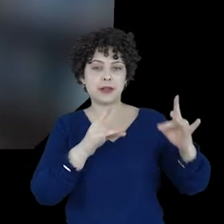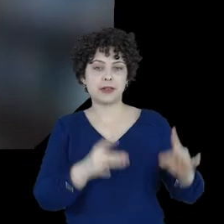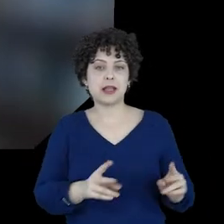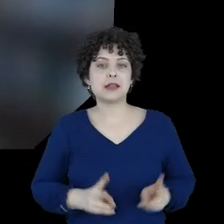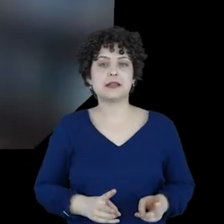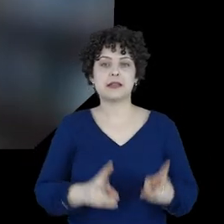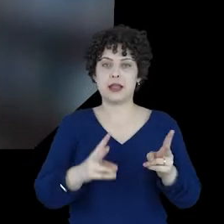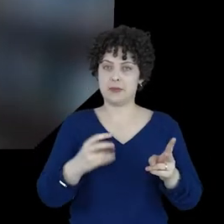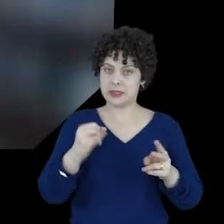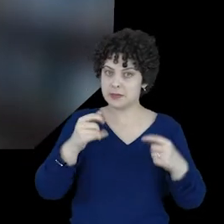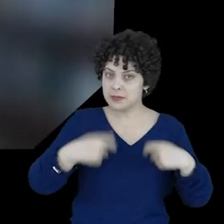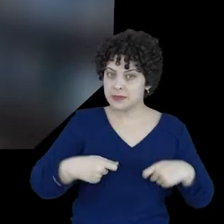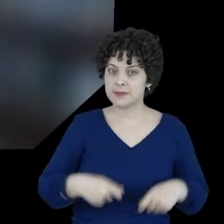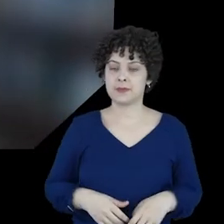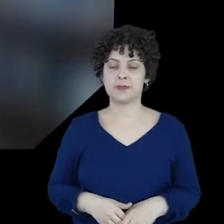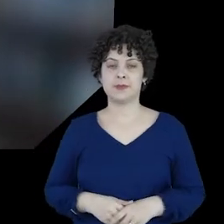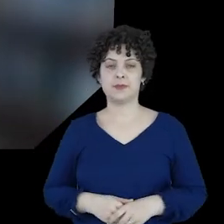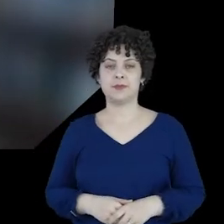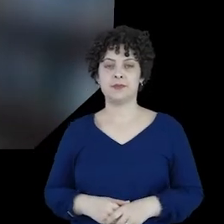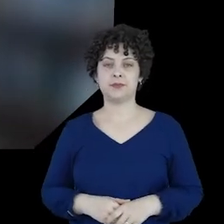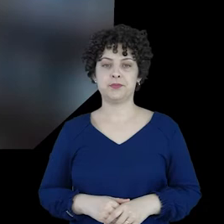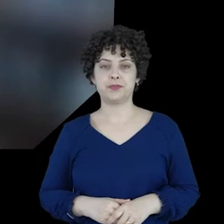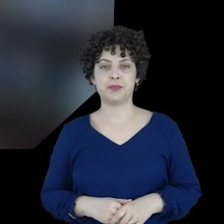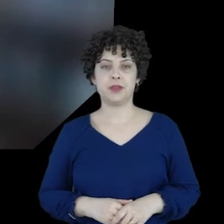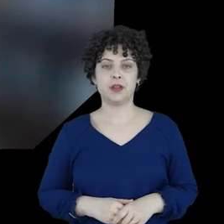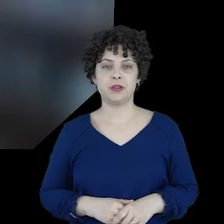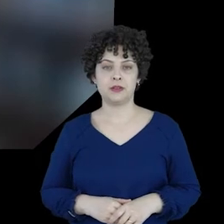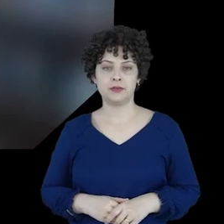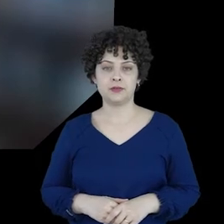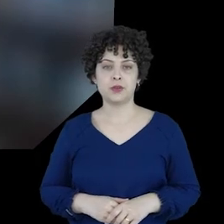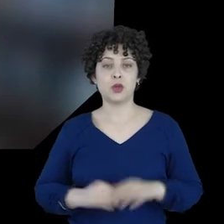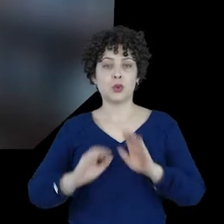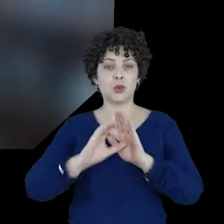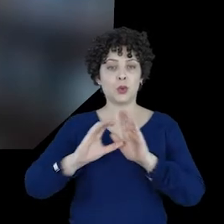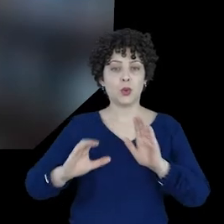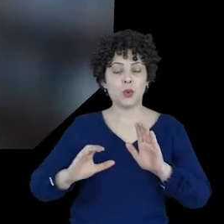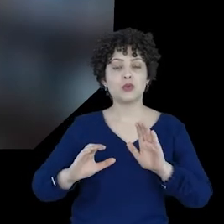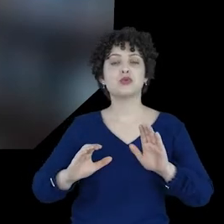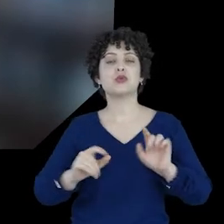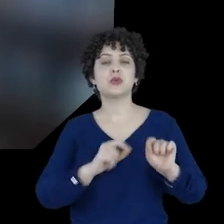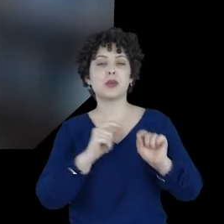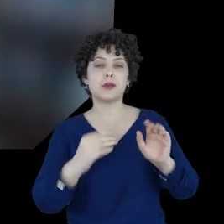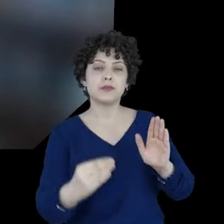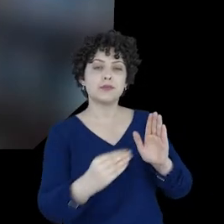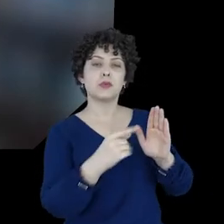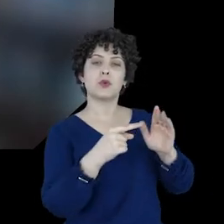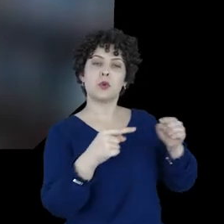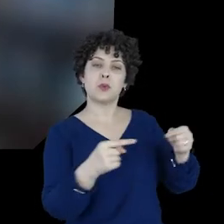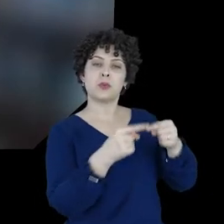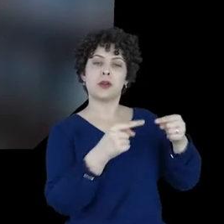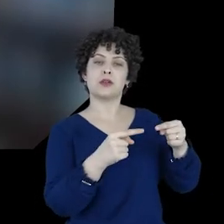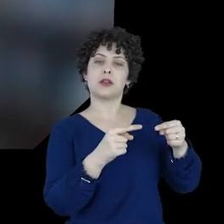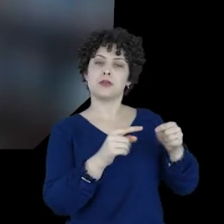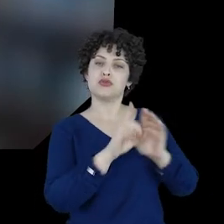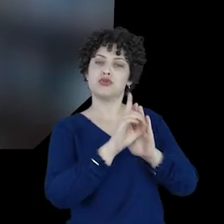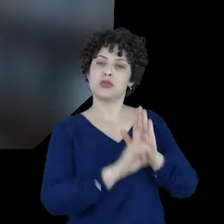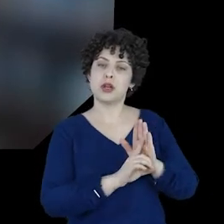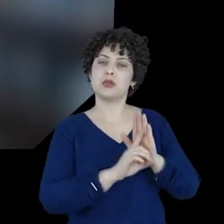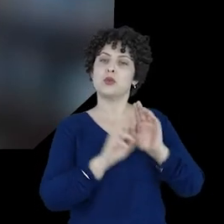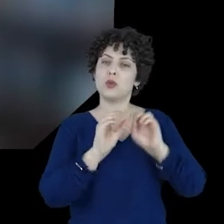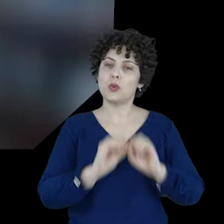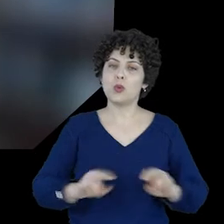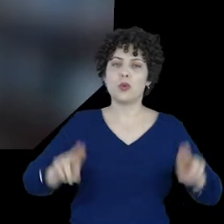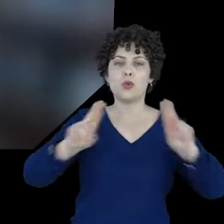its provisions into account where relevant. So the code, interestingly, draws on the UN Convention on the Rights